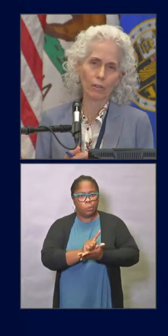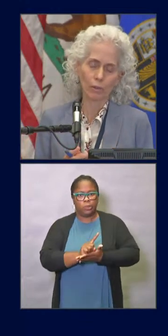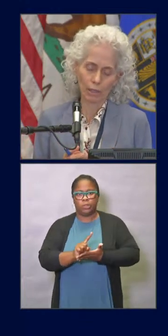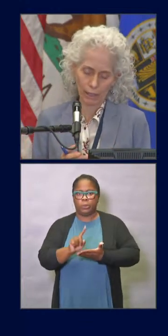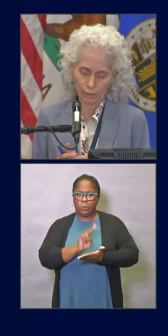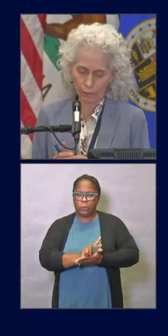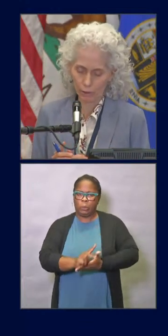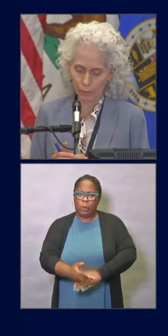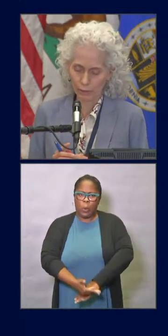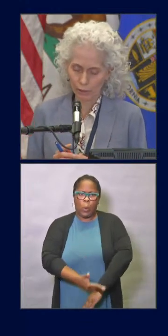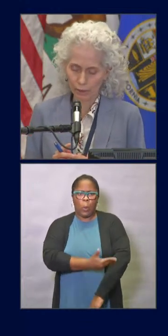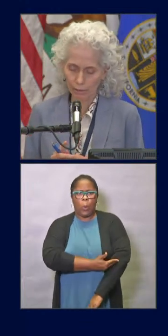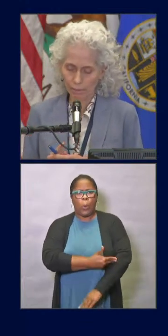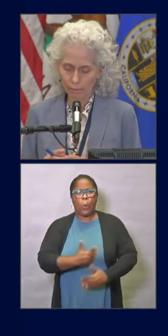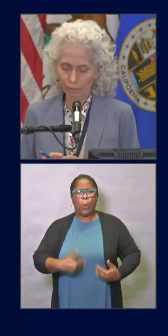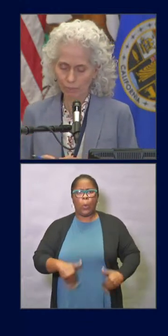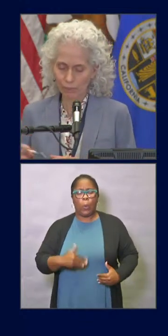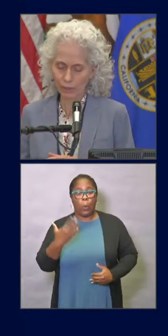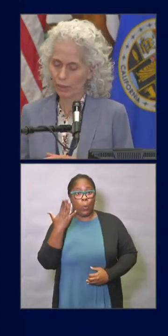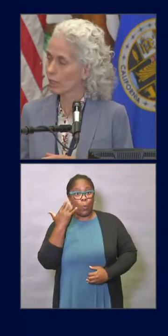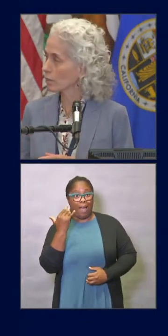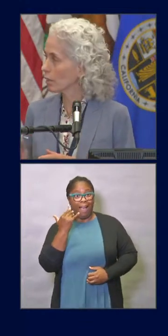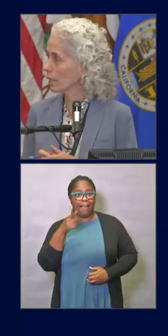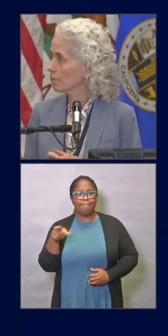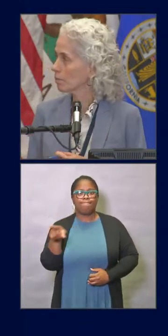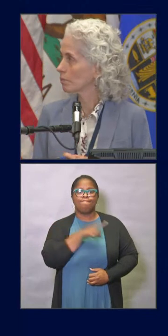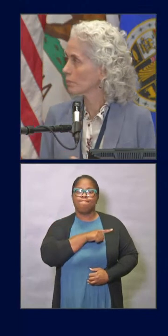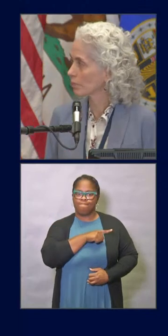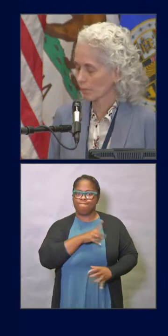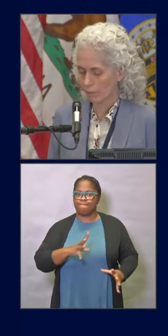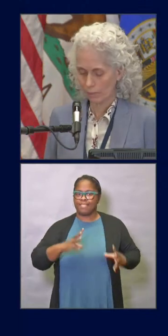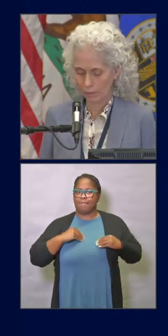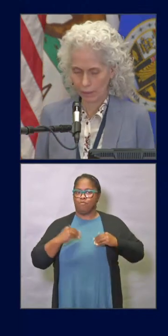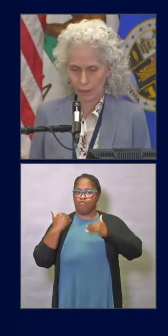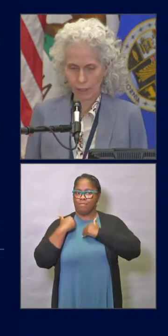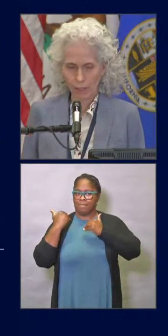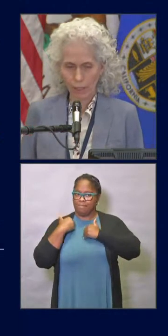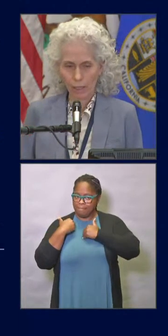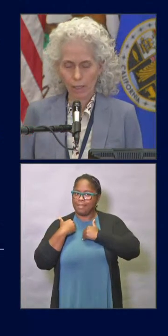because of all the work everyone's been doing. The next slide.